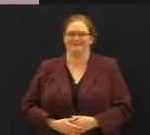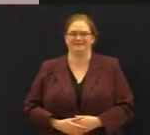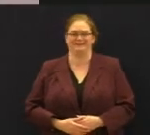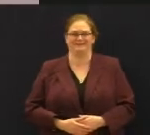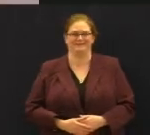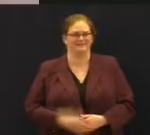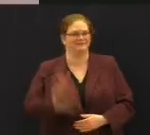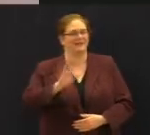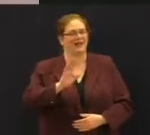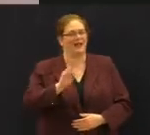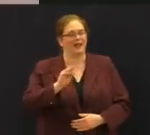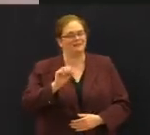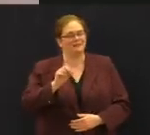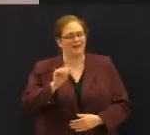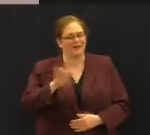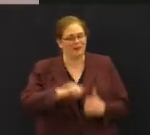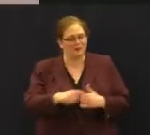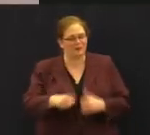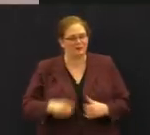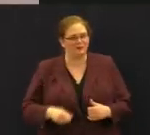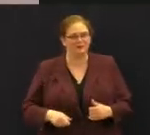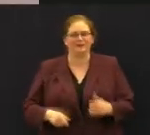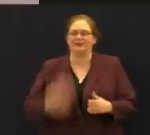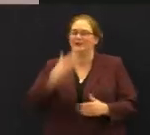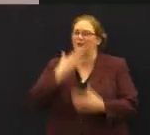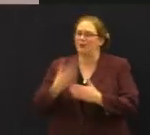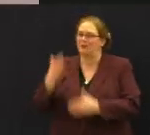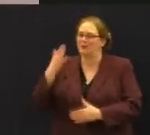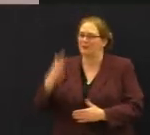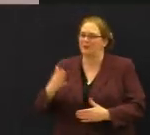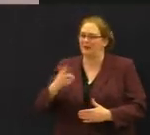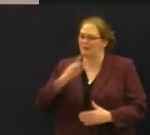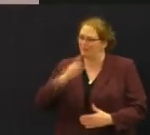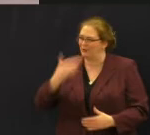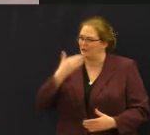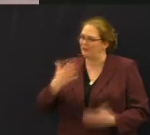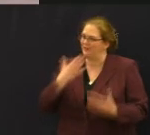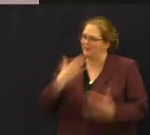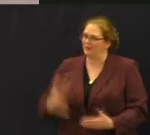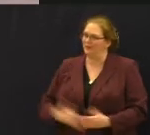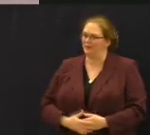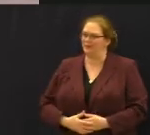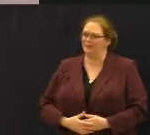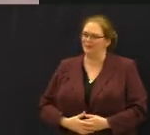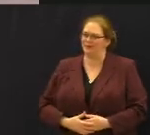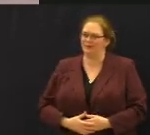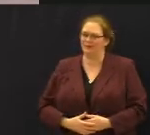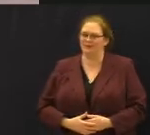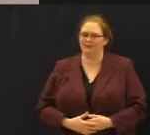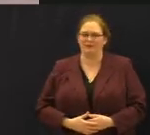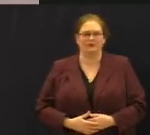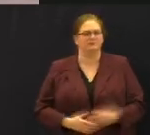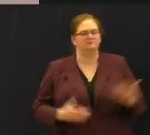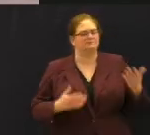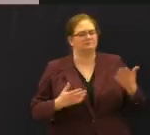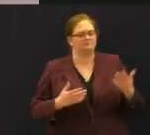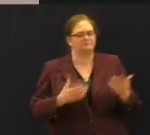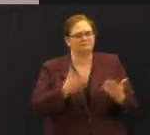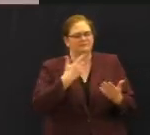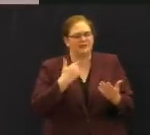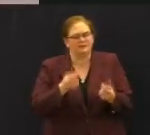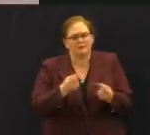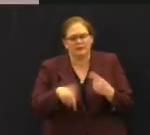Hey, hi, Miss Dottie. How are you? Good morning. I'm really good, thank you. So tell us a little bit